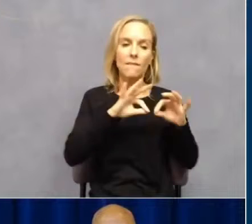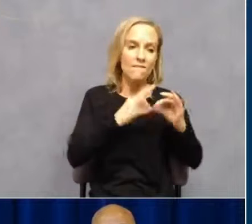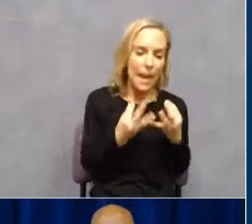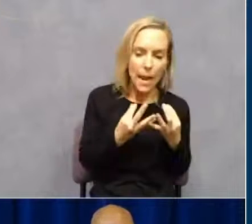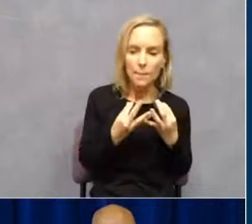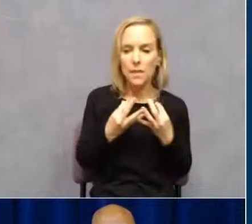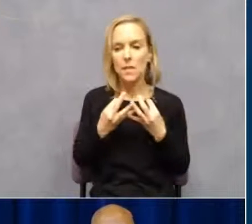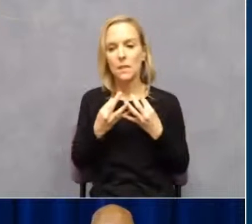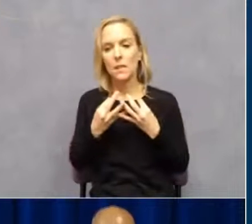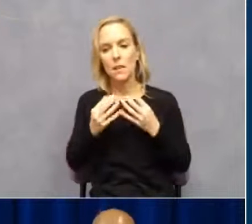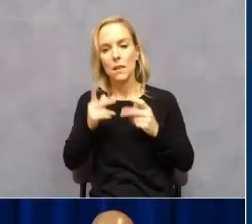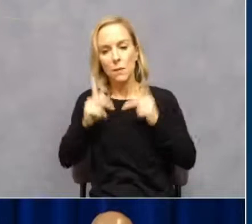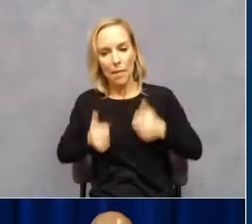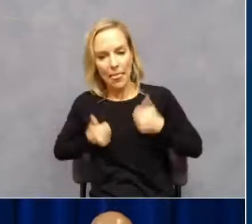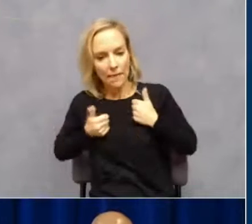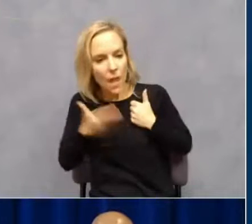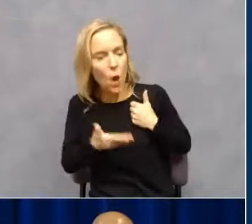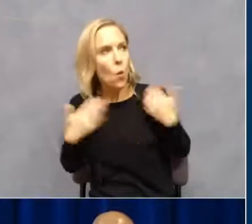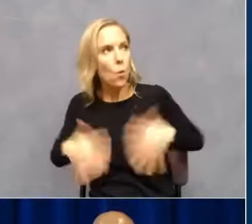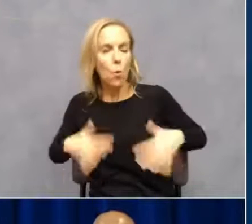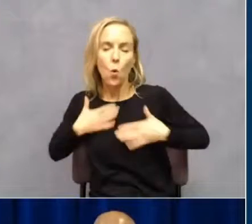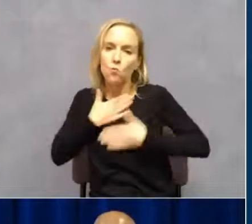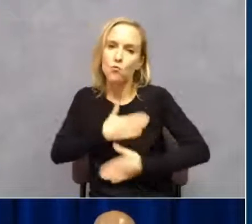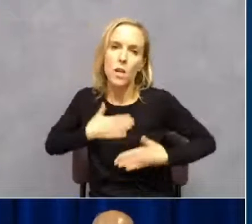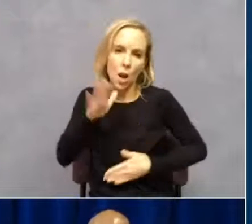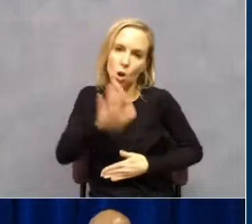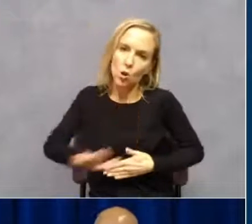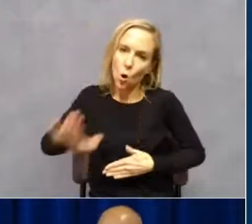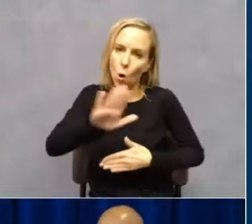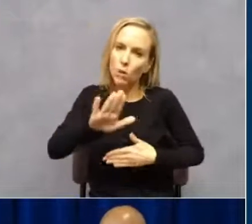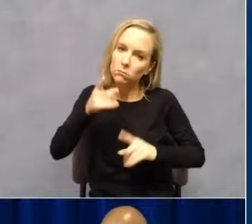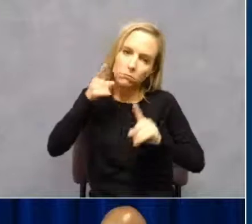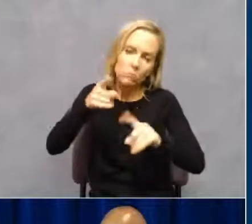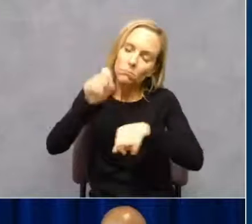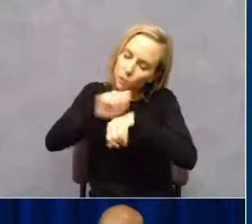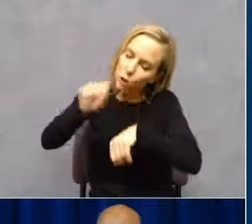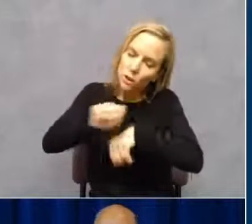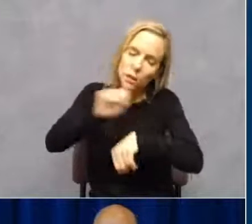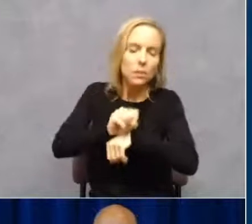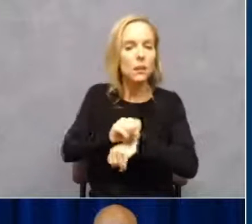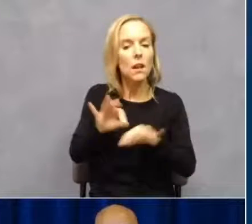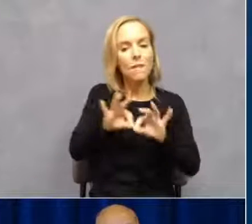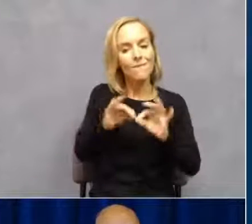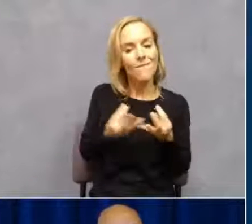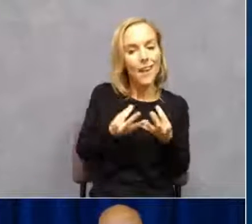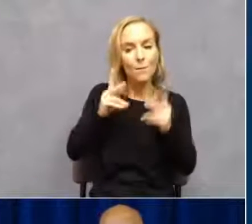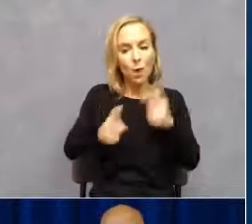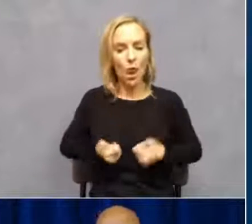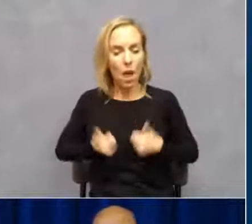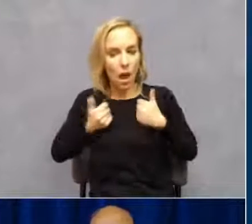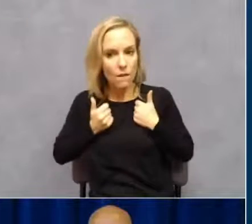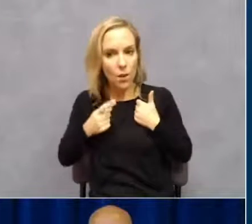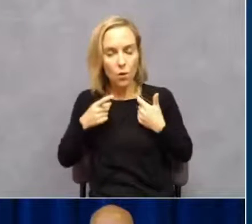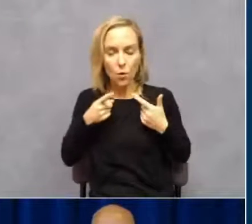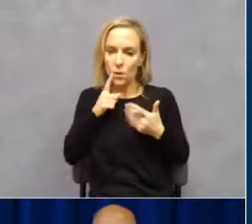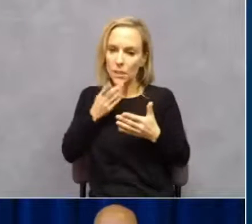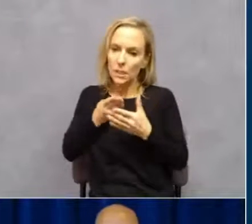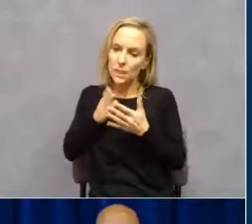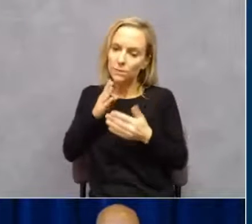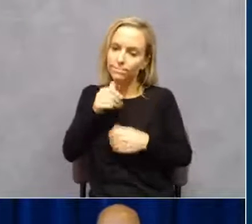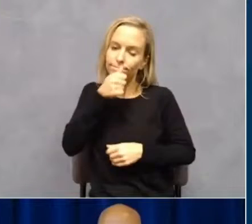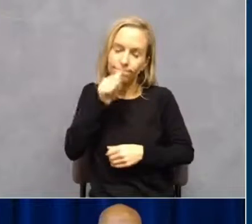residents, appreciate your fortitude. Families and loved ones who have had to come through this without